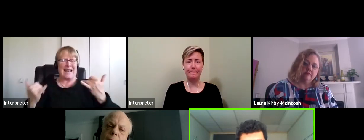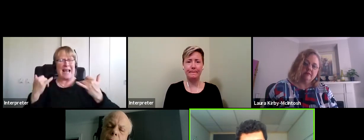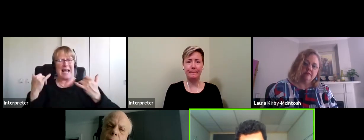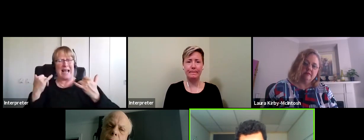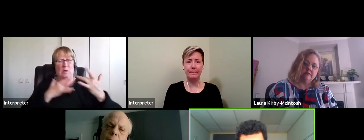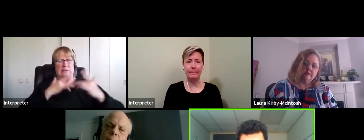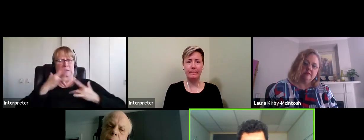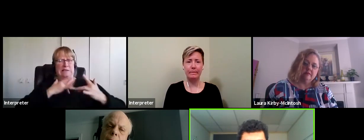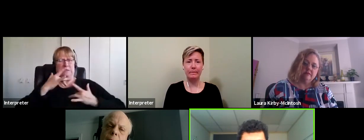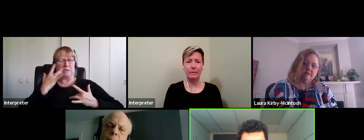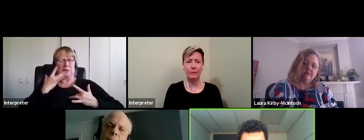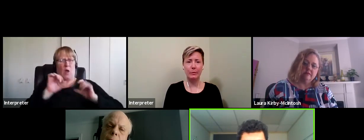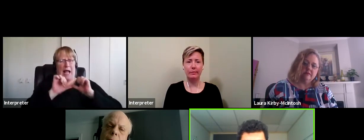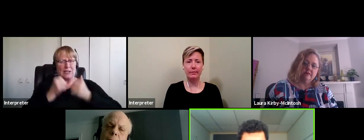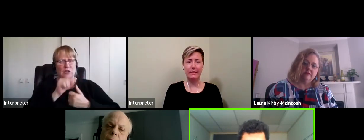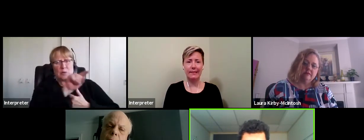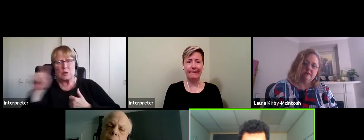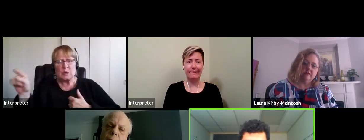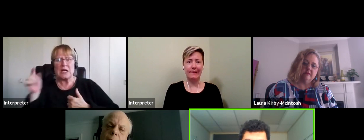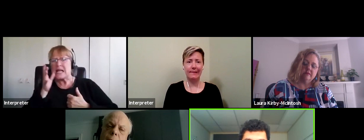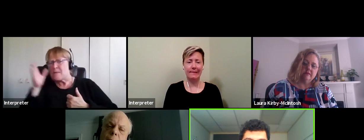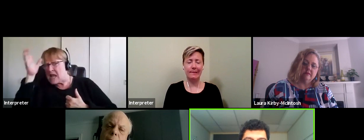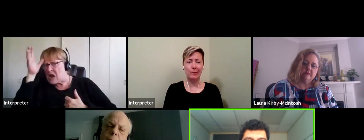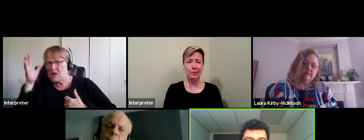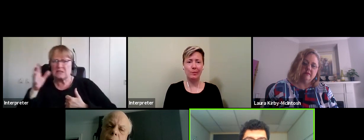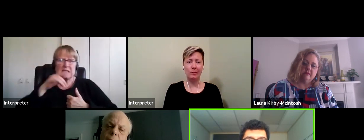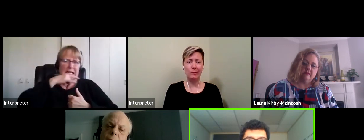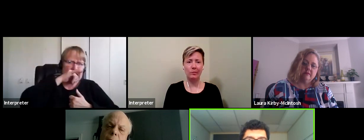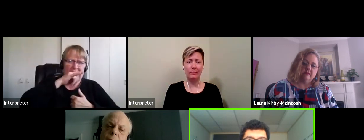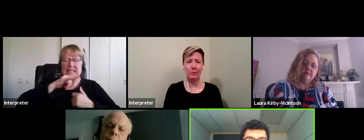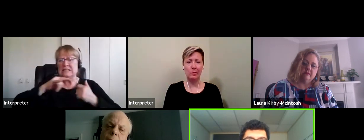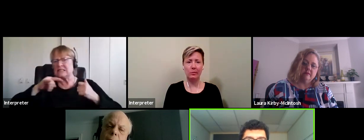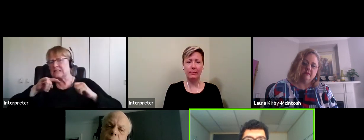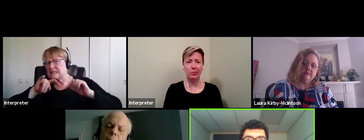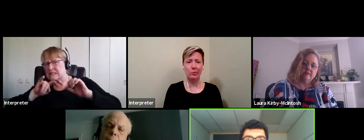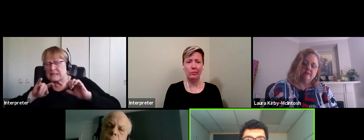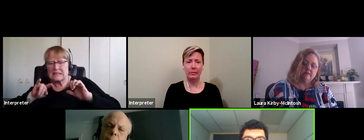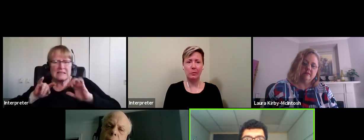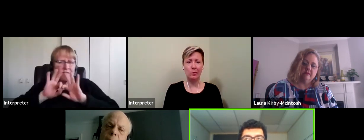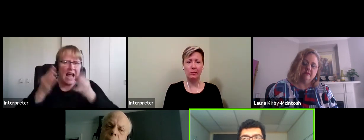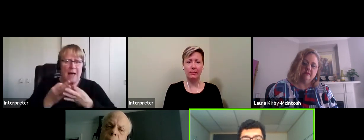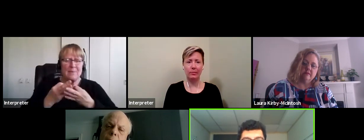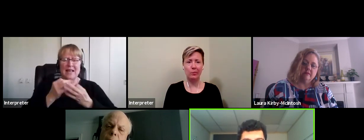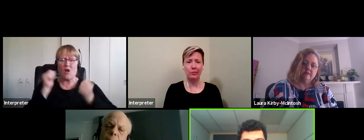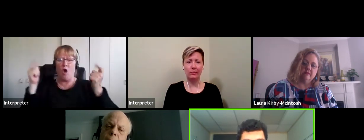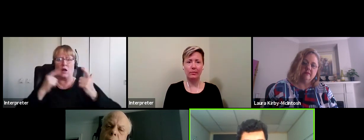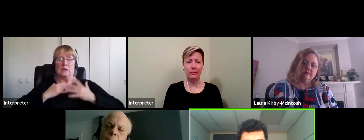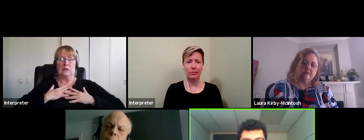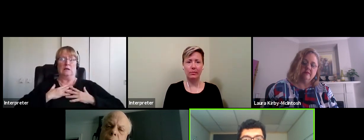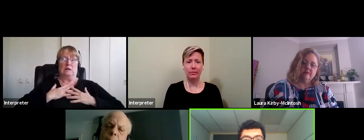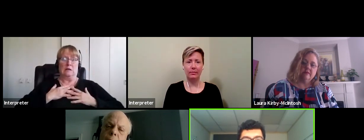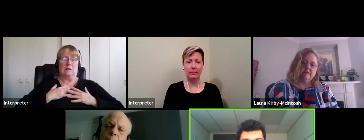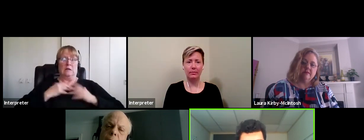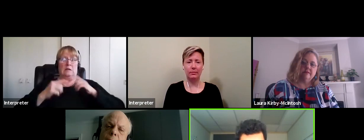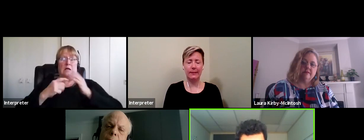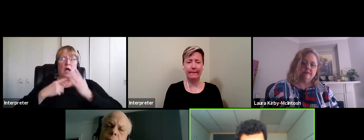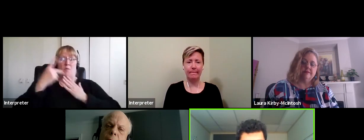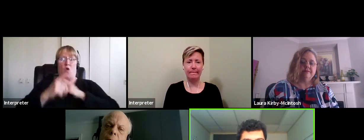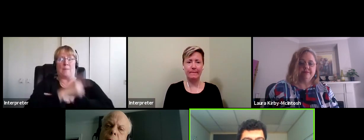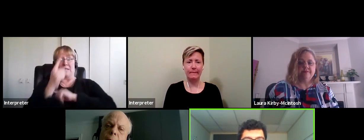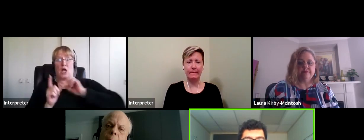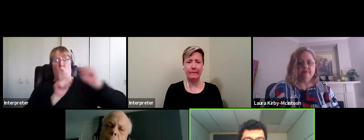the province and parents and their kids and loved ones all worry about the impact of not having these day programs or these